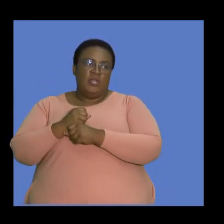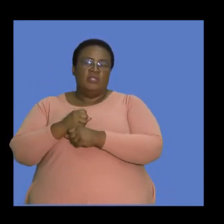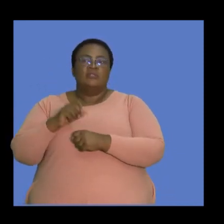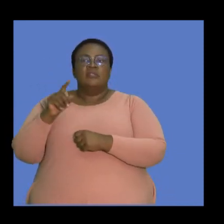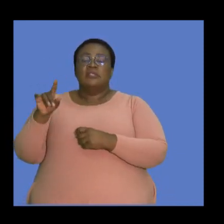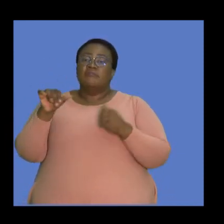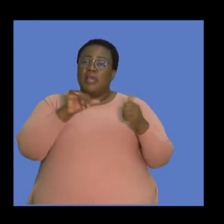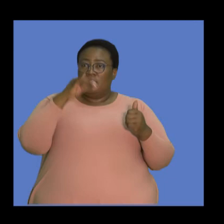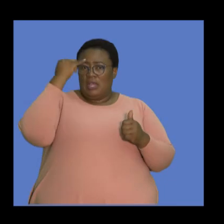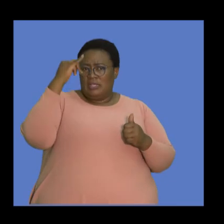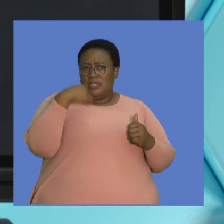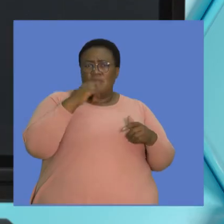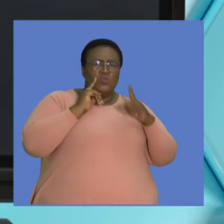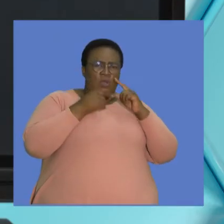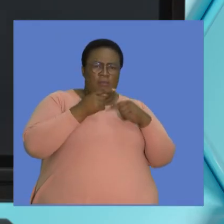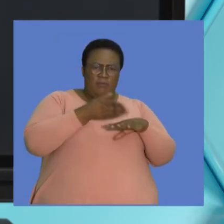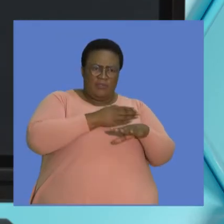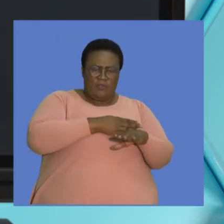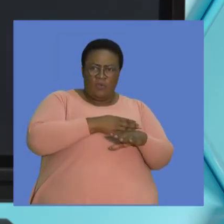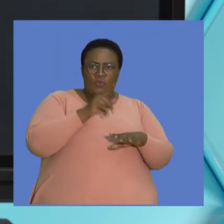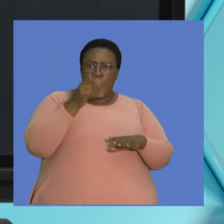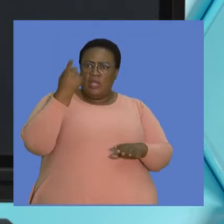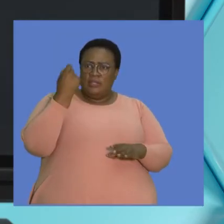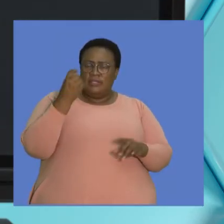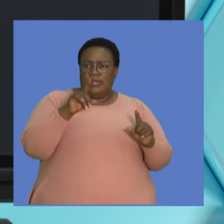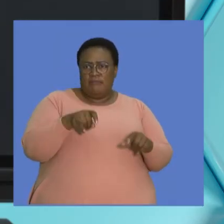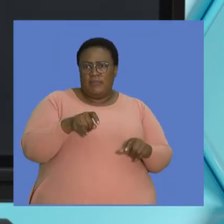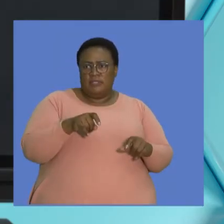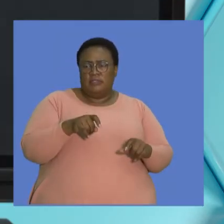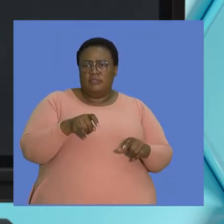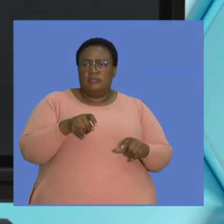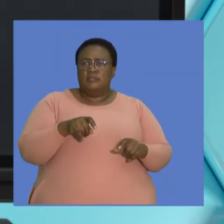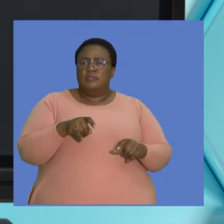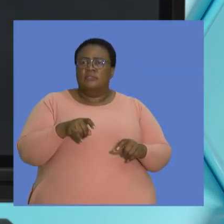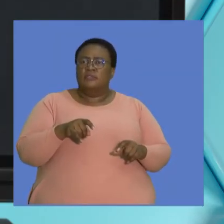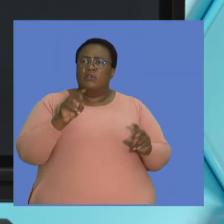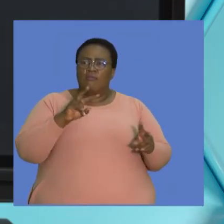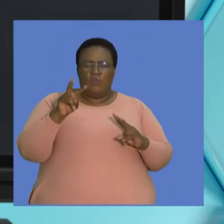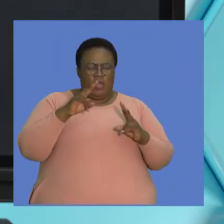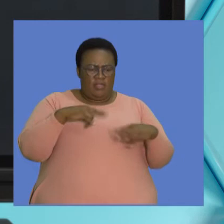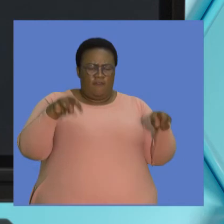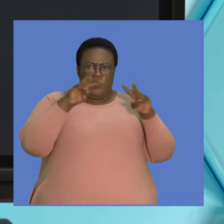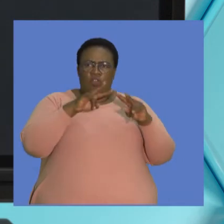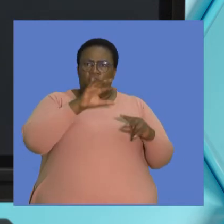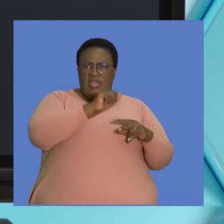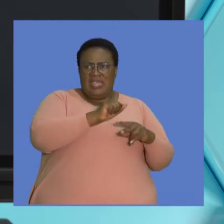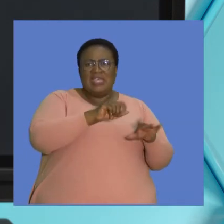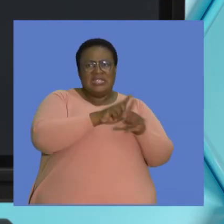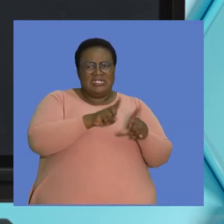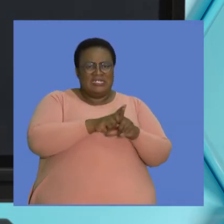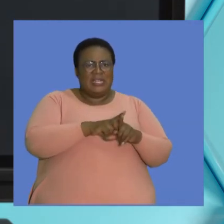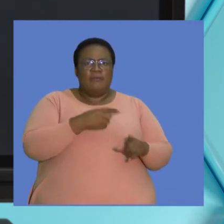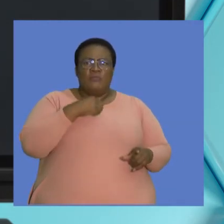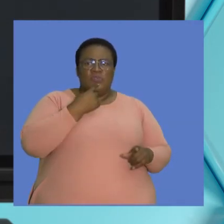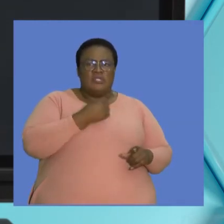to the idea that I spoke about, guys, to say you need to understand this. Whenever you look at the value of A, it